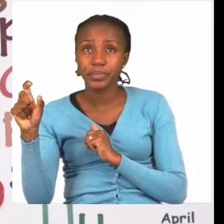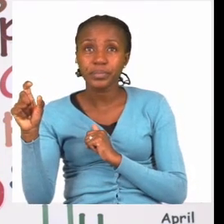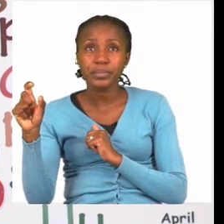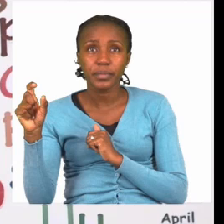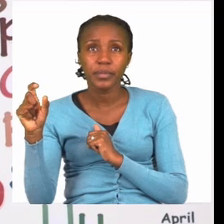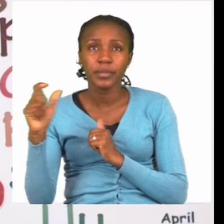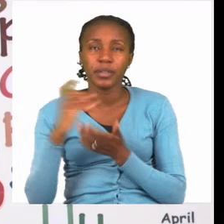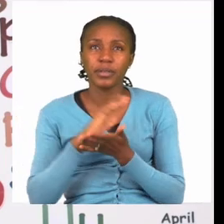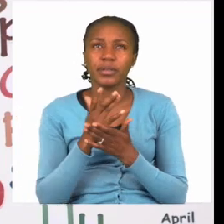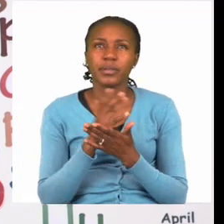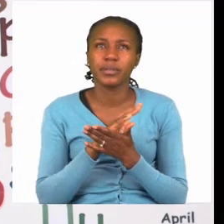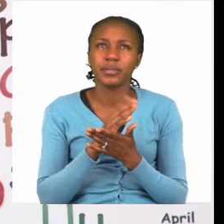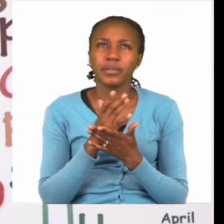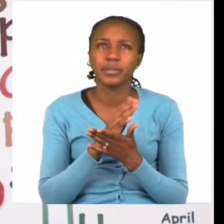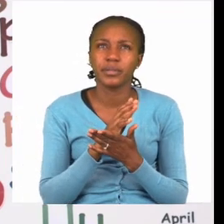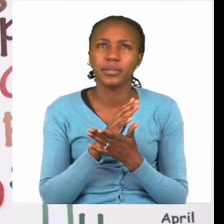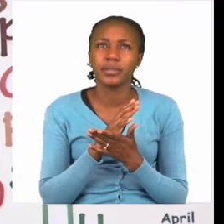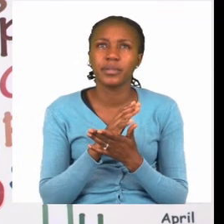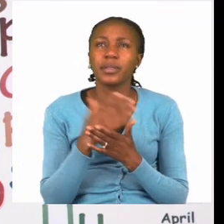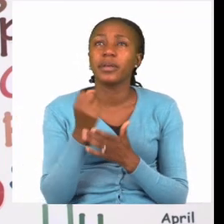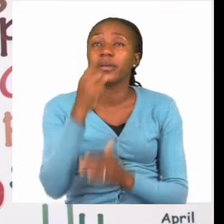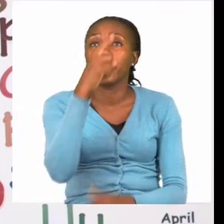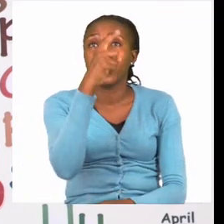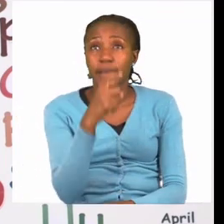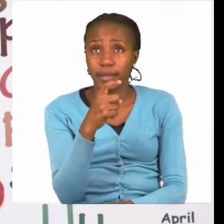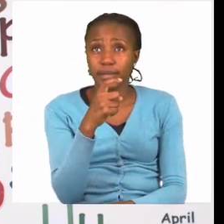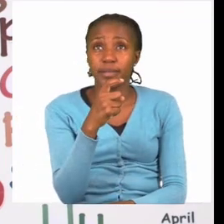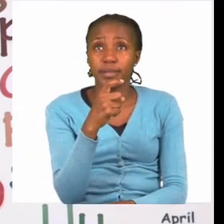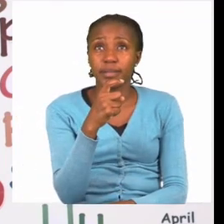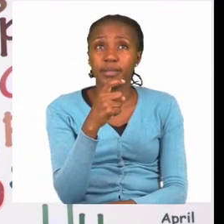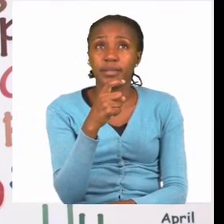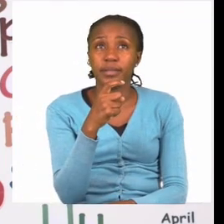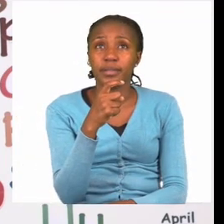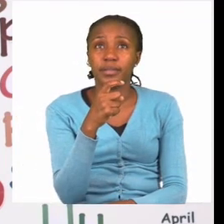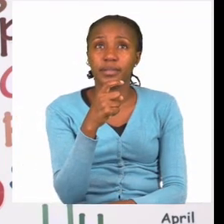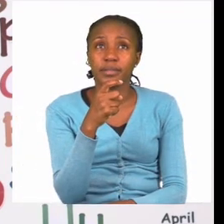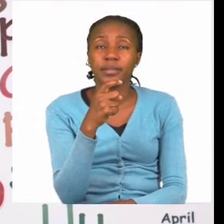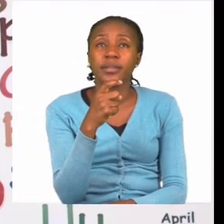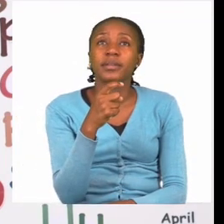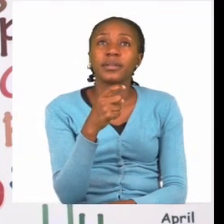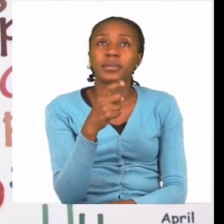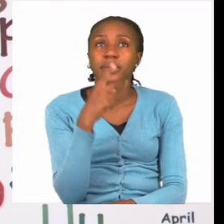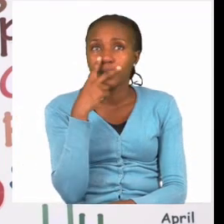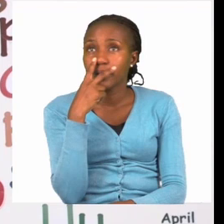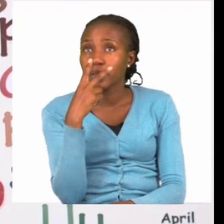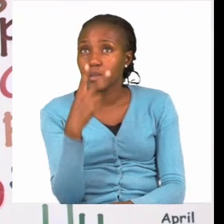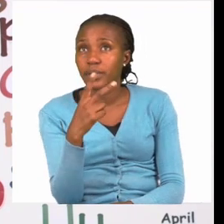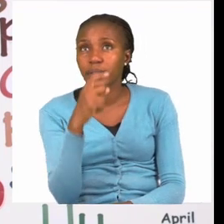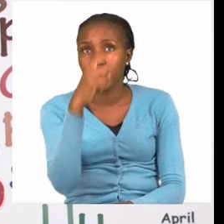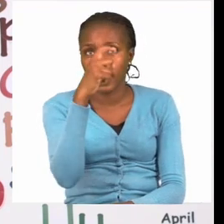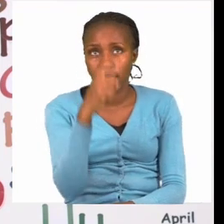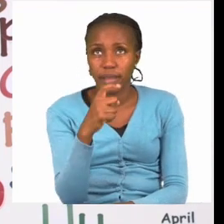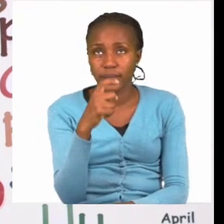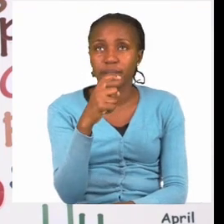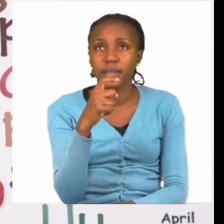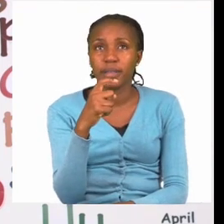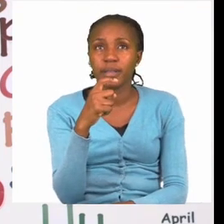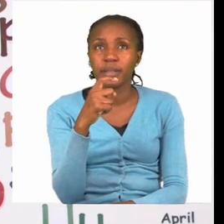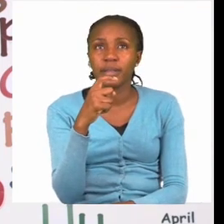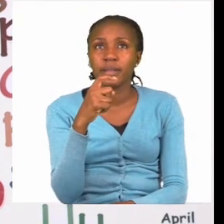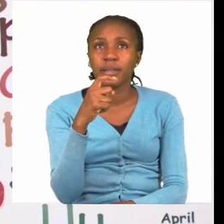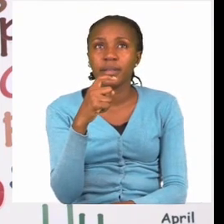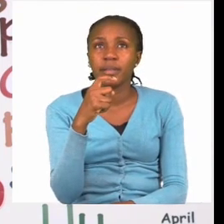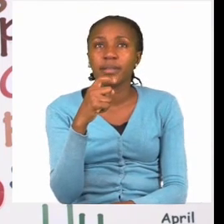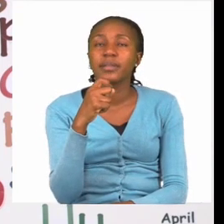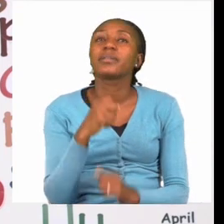some words, if they have an X in it, it will sound like a Z. So when